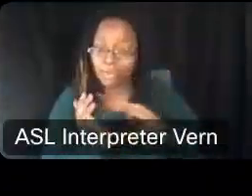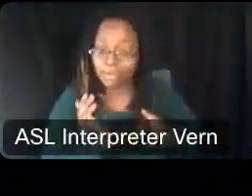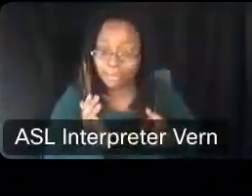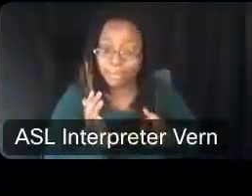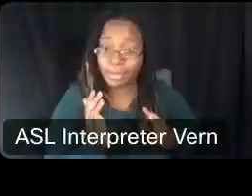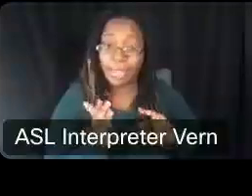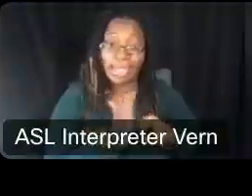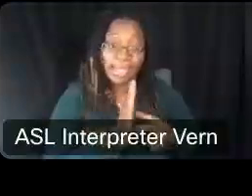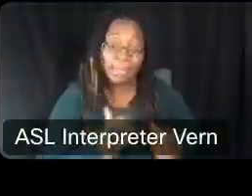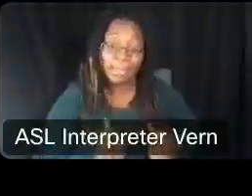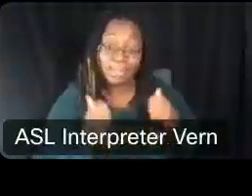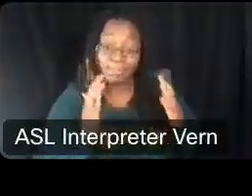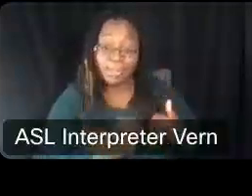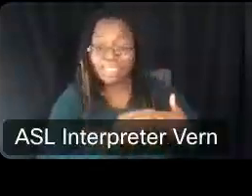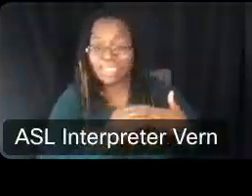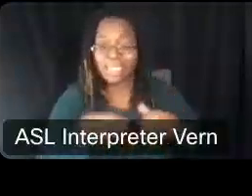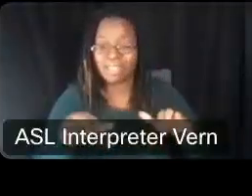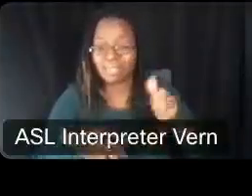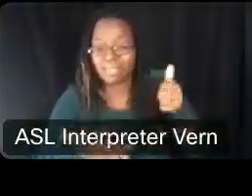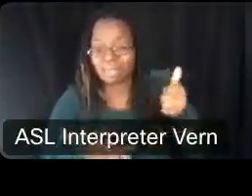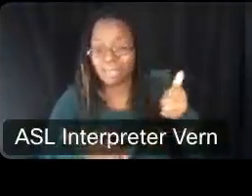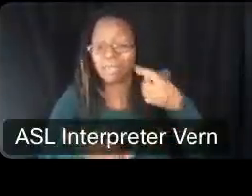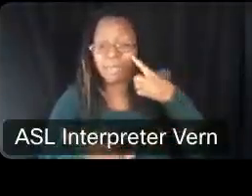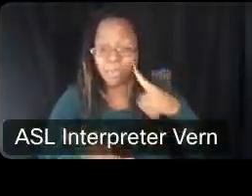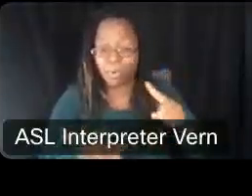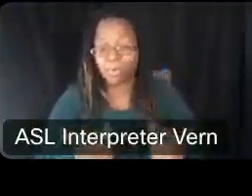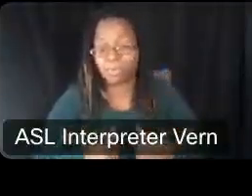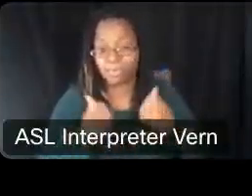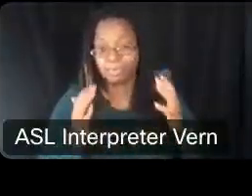by survivors for survivors.